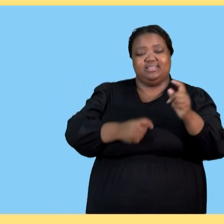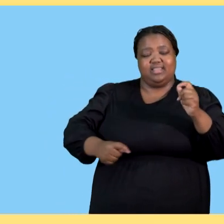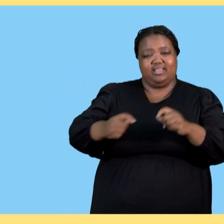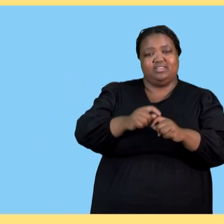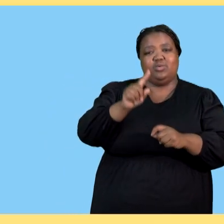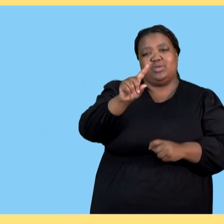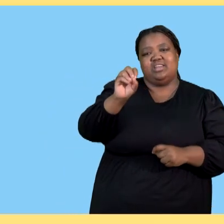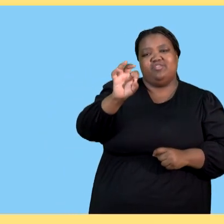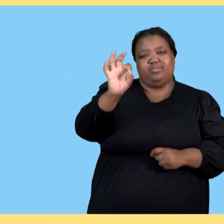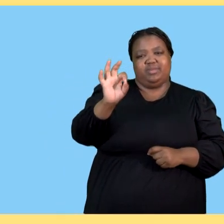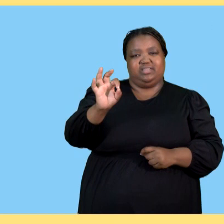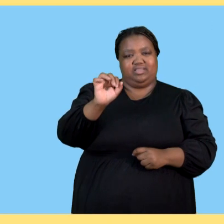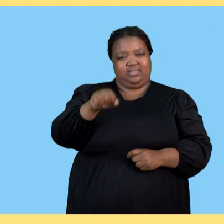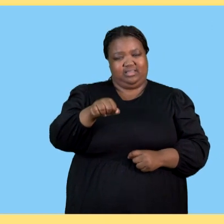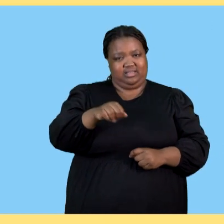have to be 100%.